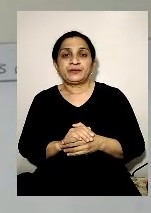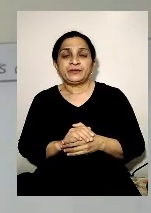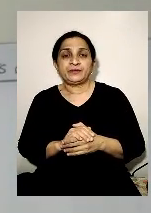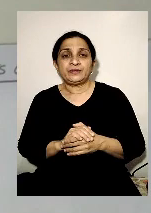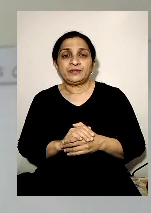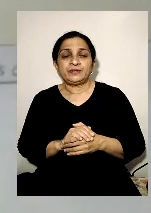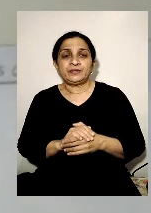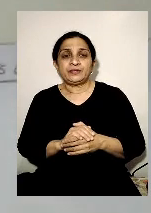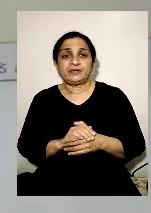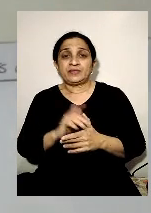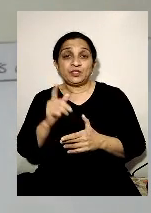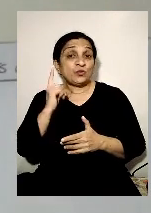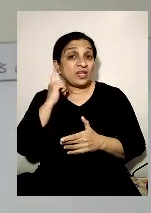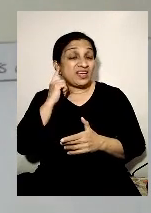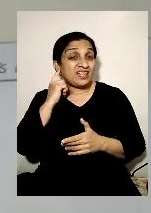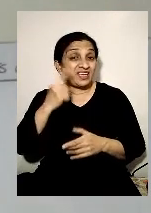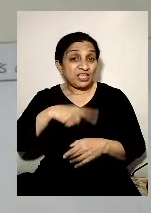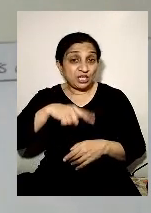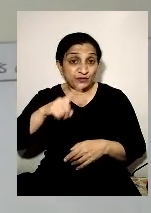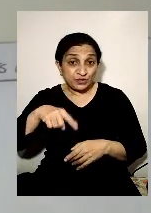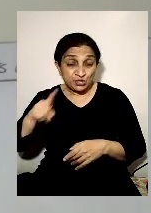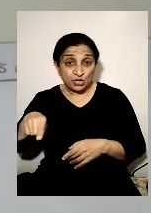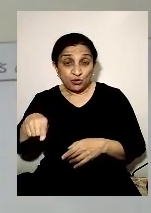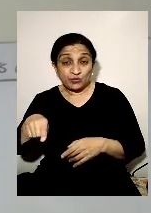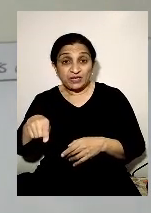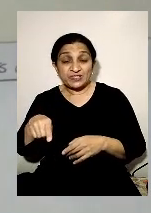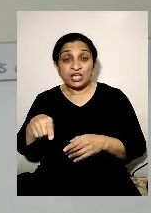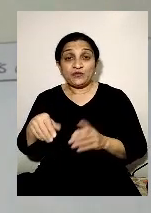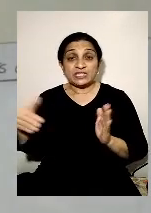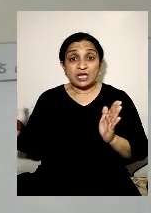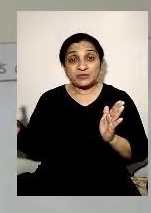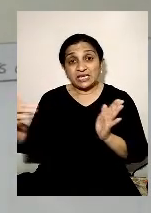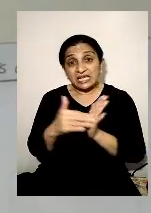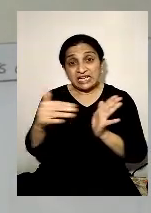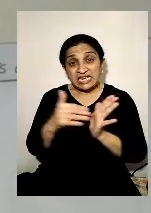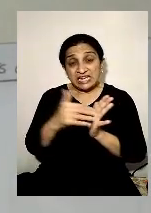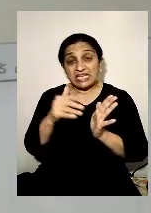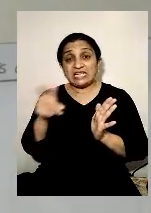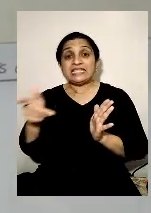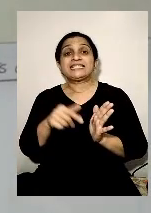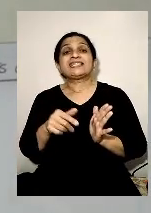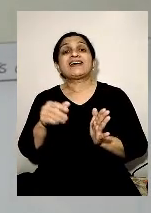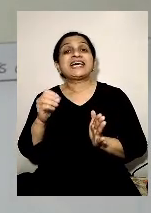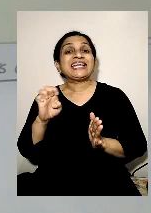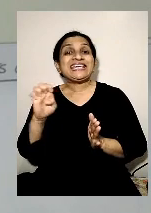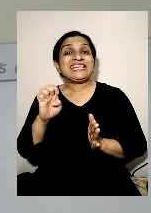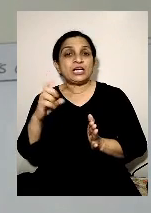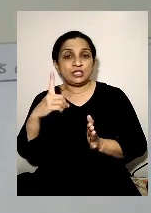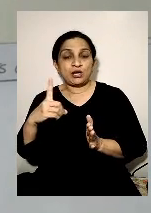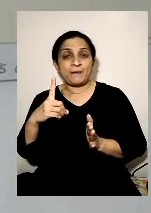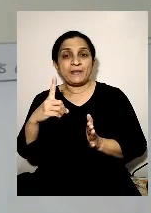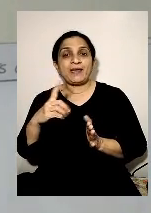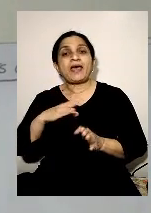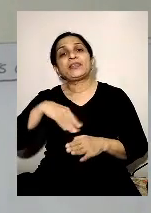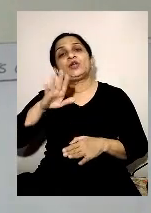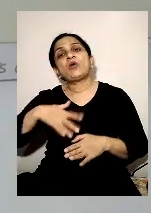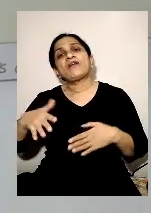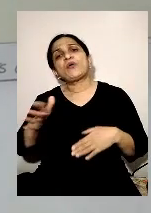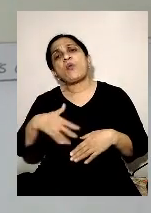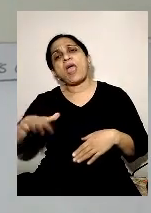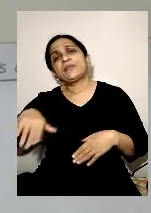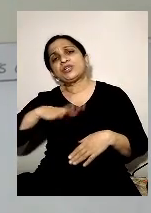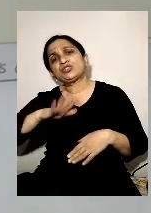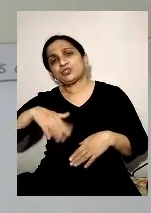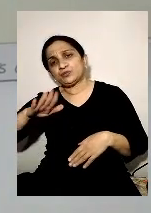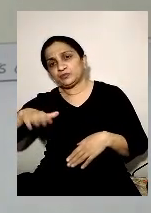sound waves are coming in hitting the tympanum and make it vibrate okay the next